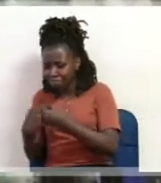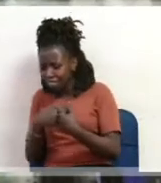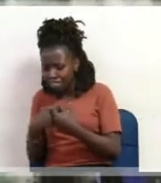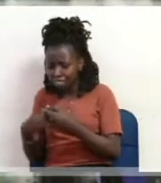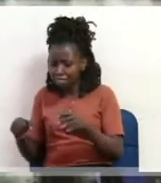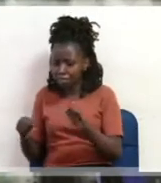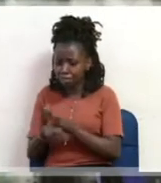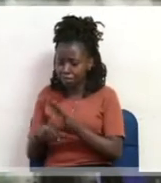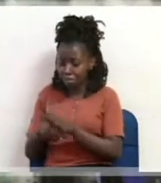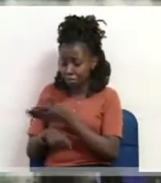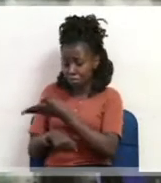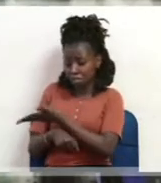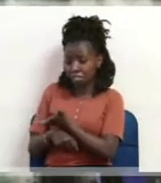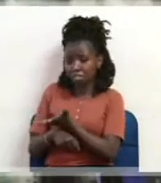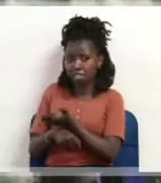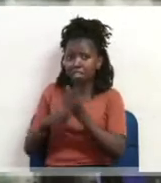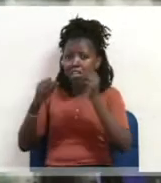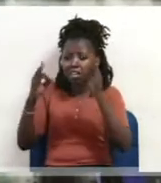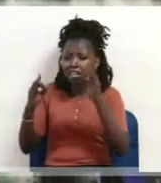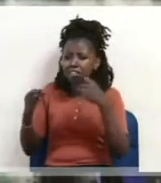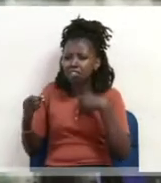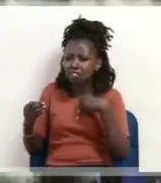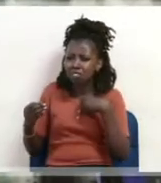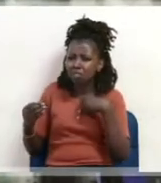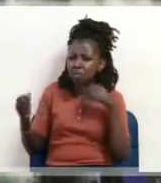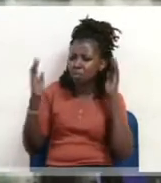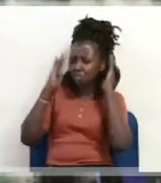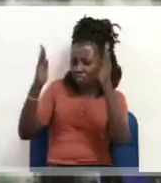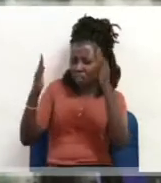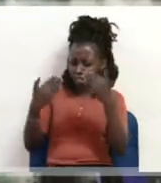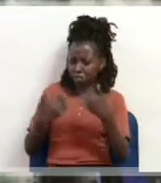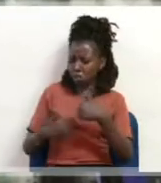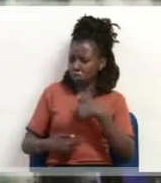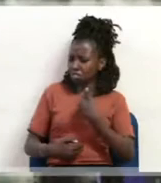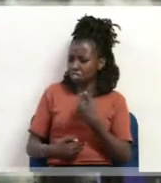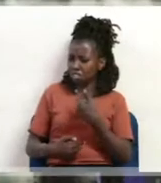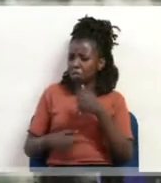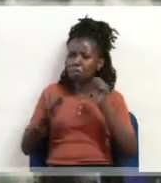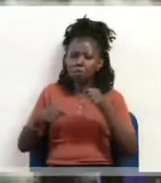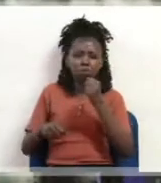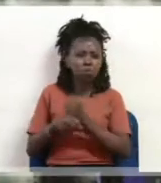If you are the central focus of your life, you will do whatever you want to do.